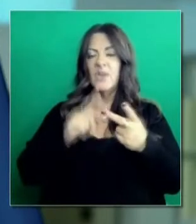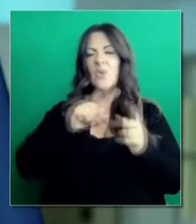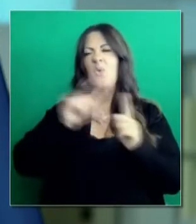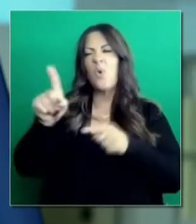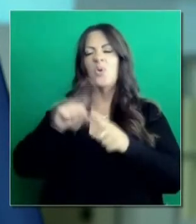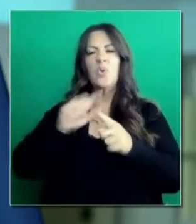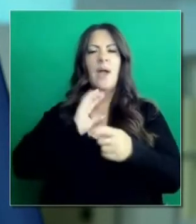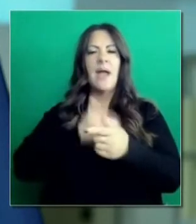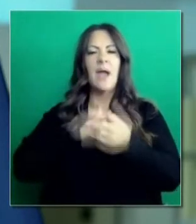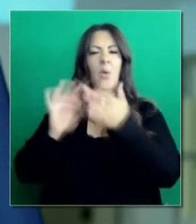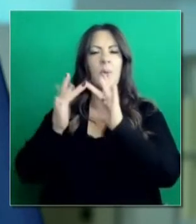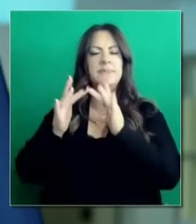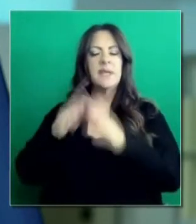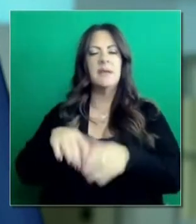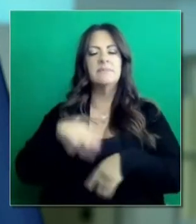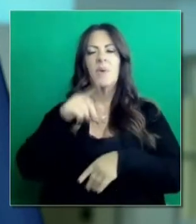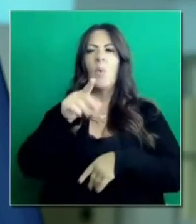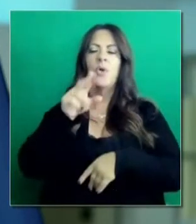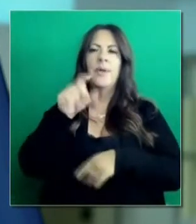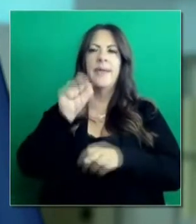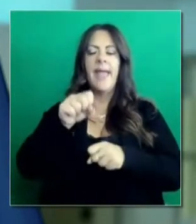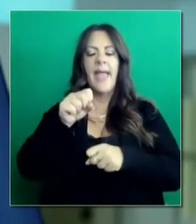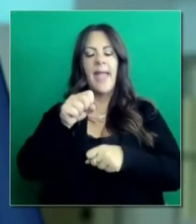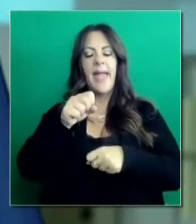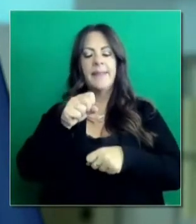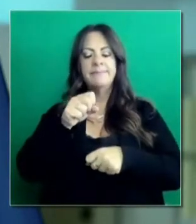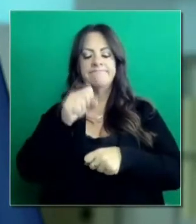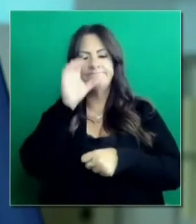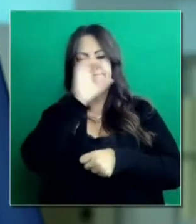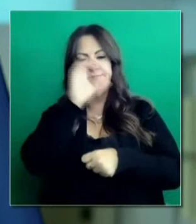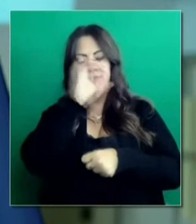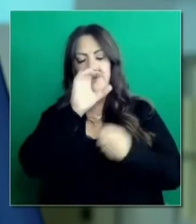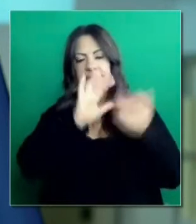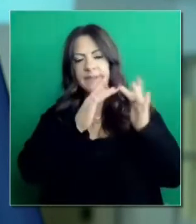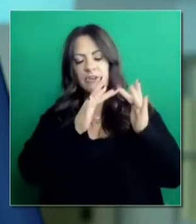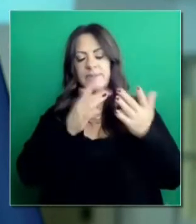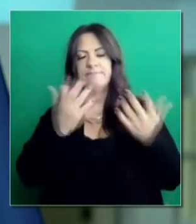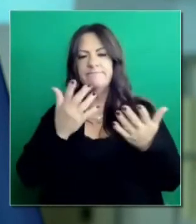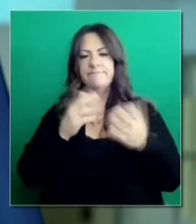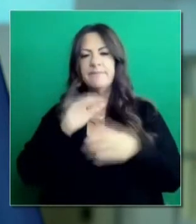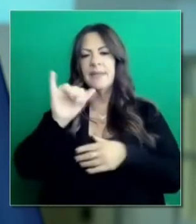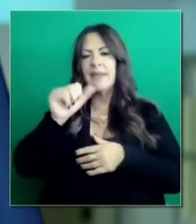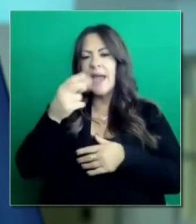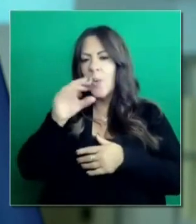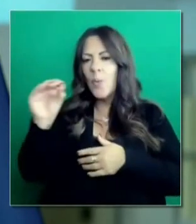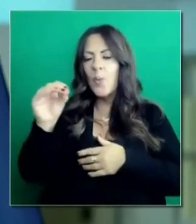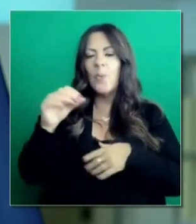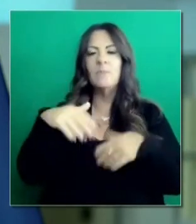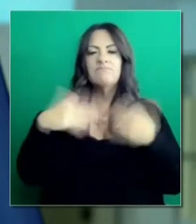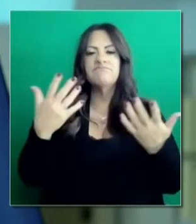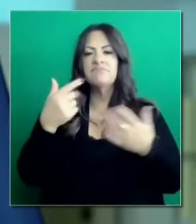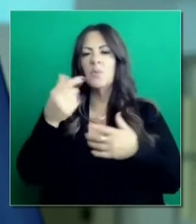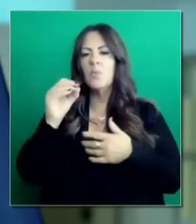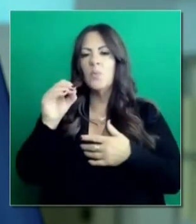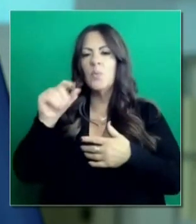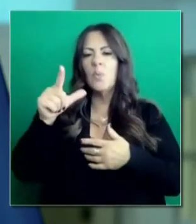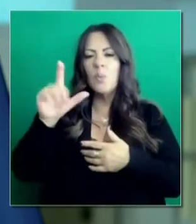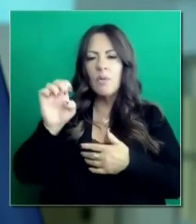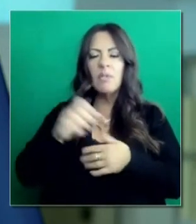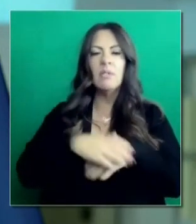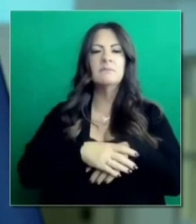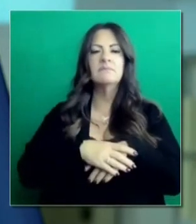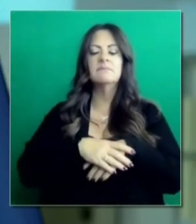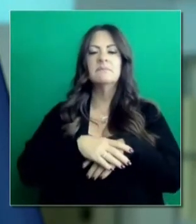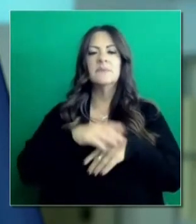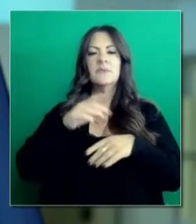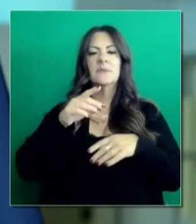if you Google, forgive me, Bing, whatever your Yahoo, if you look up, go online to My